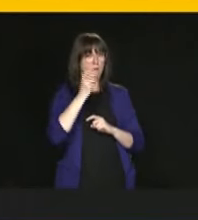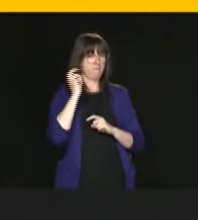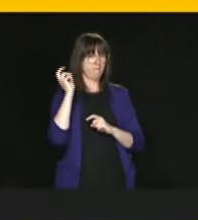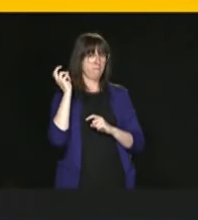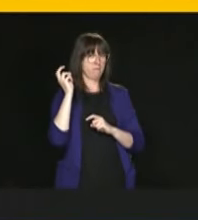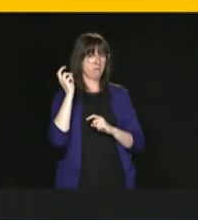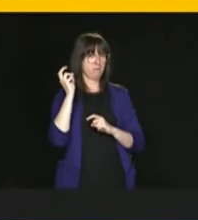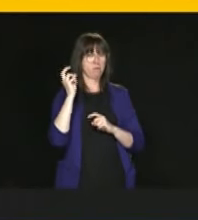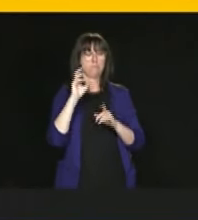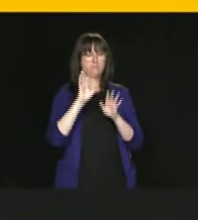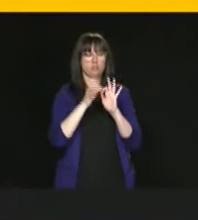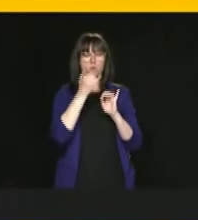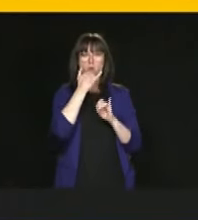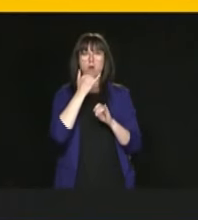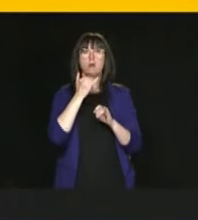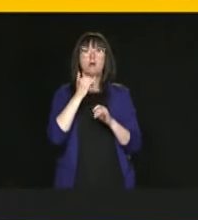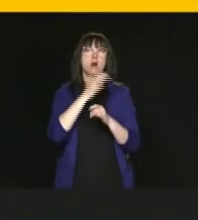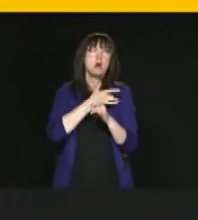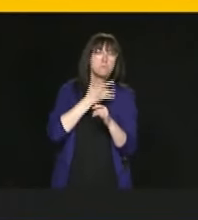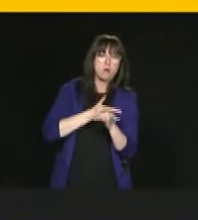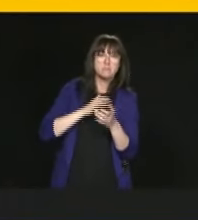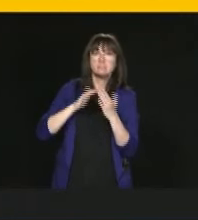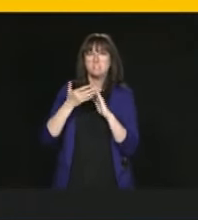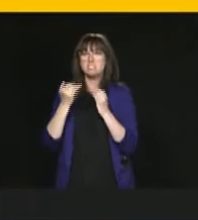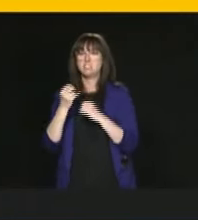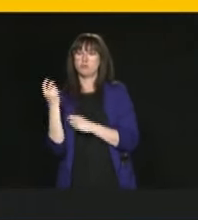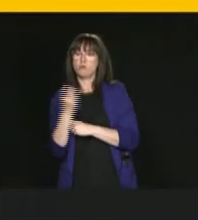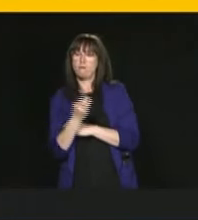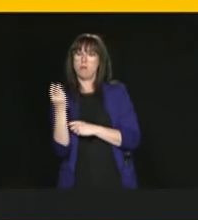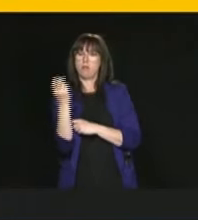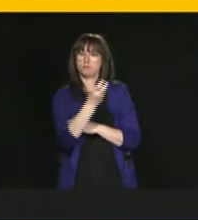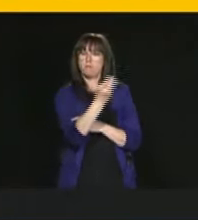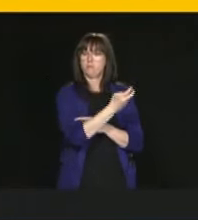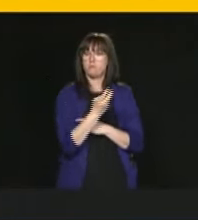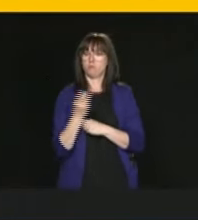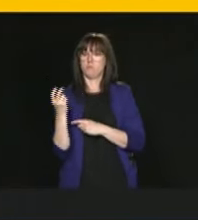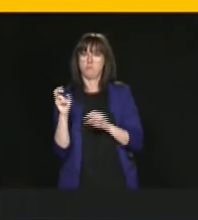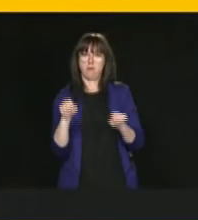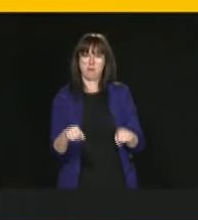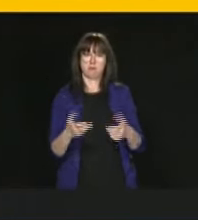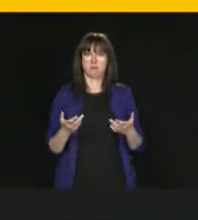provinces. How is that going to affect